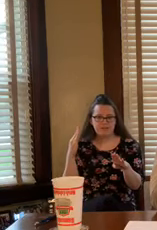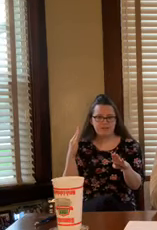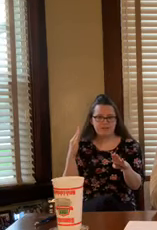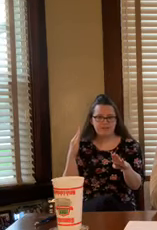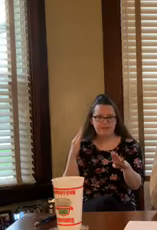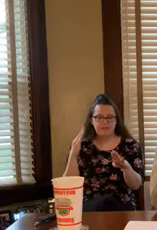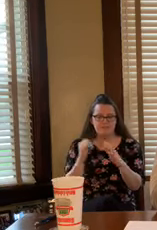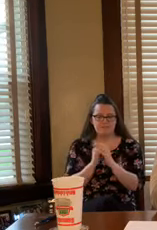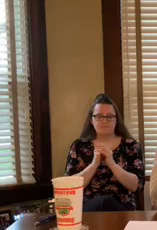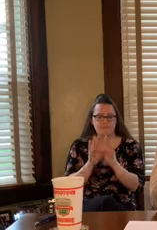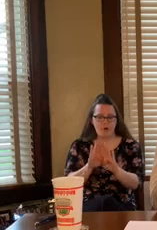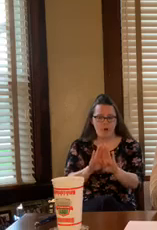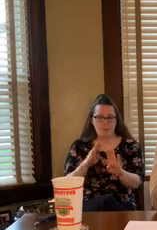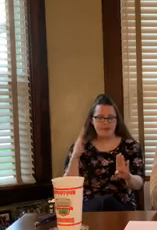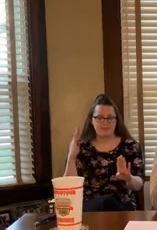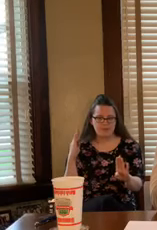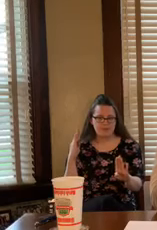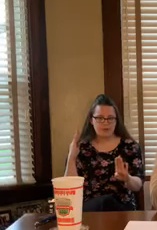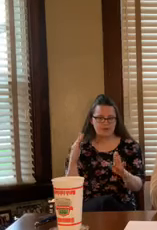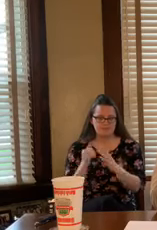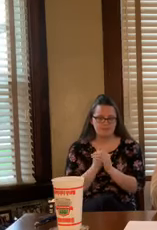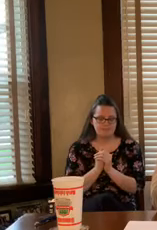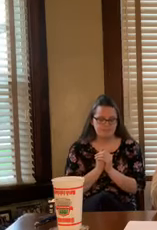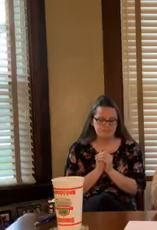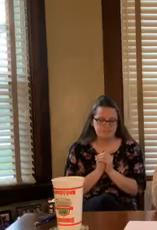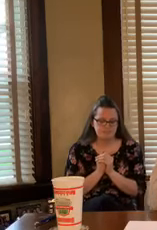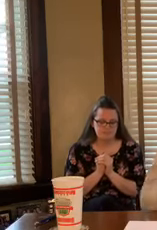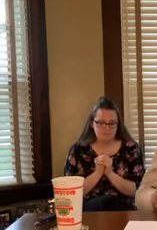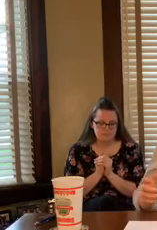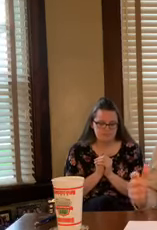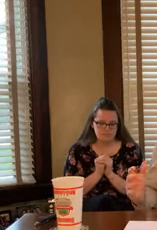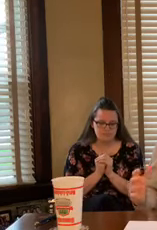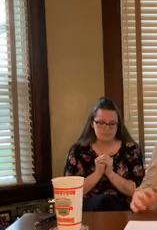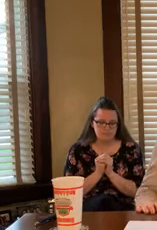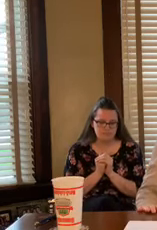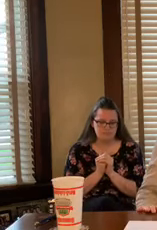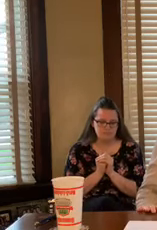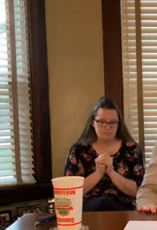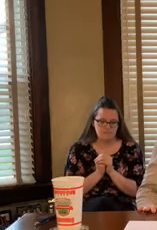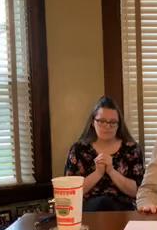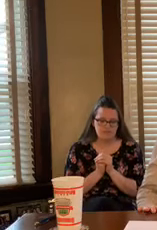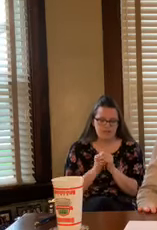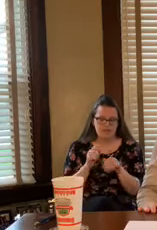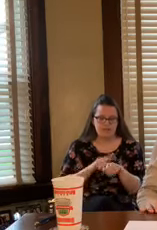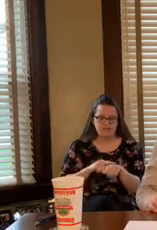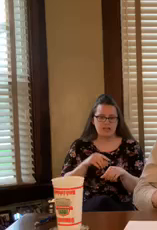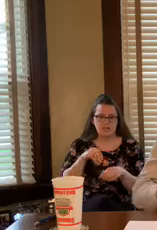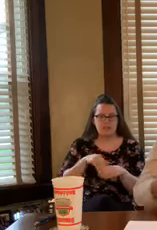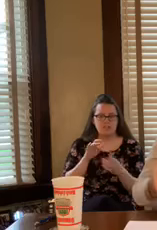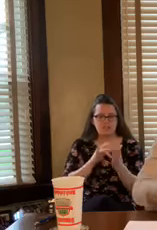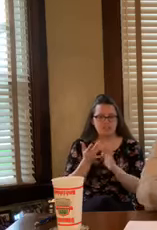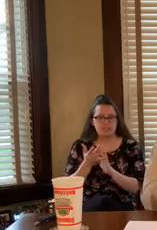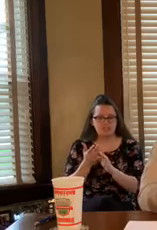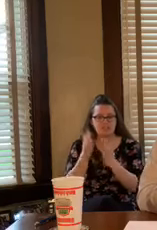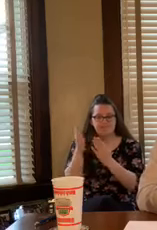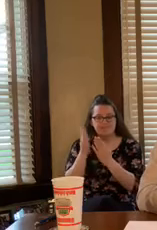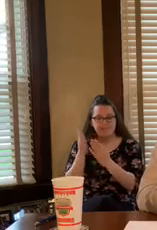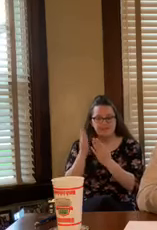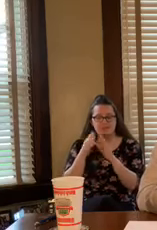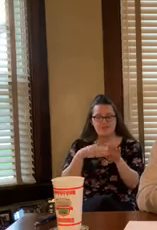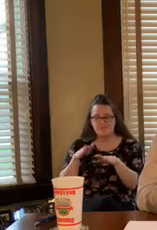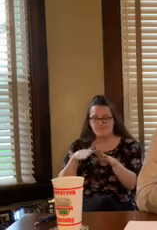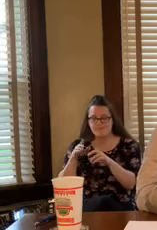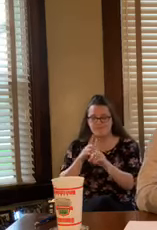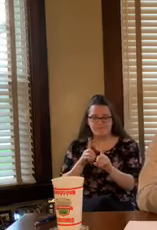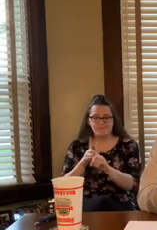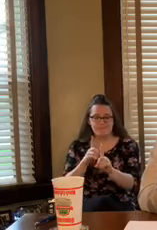the Door. The Opening of the Door. There was a time in Jesus' ministry, Jesus was walking with his